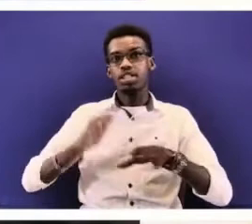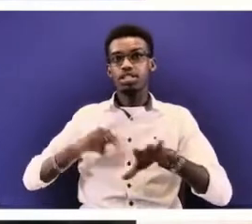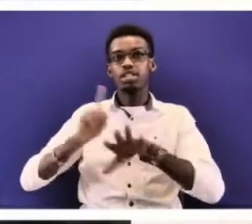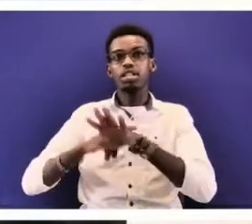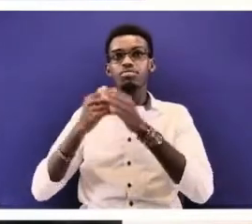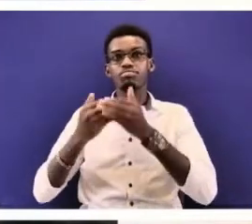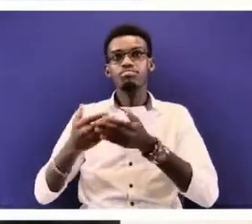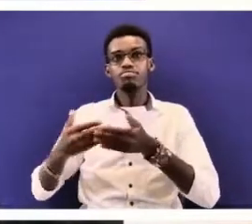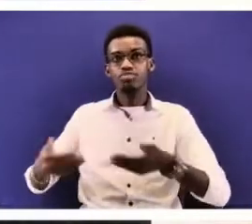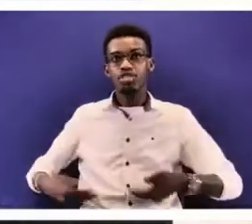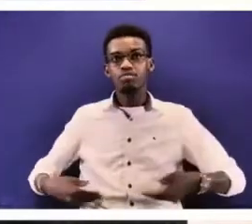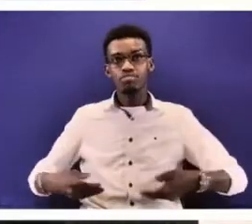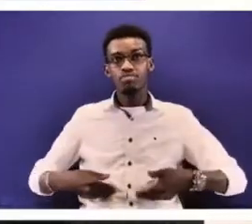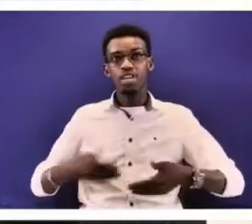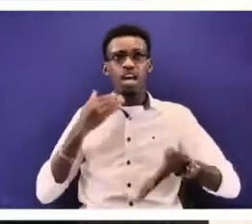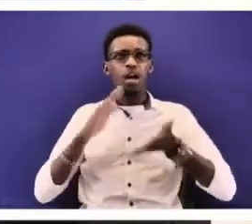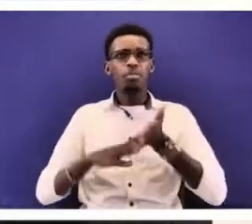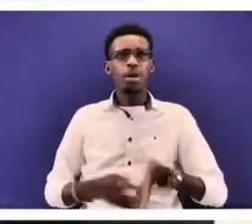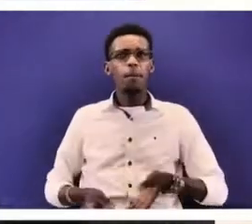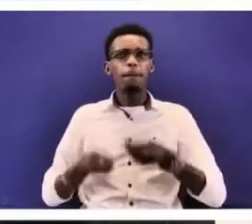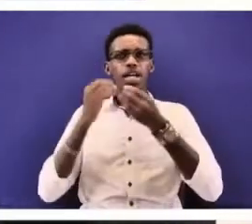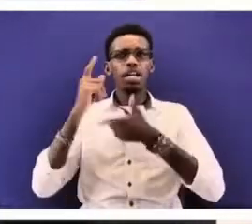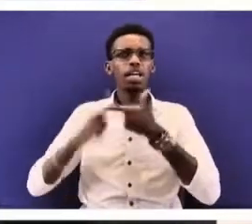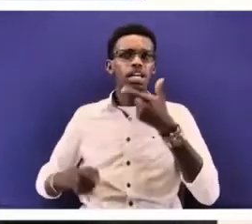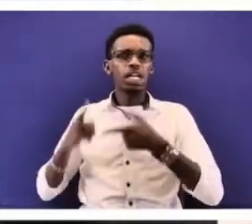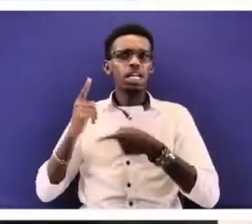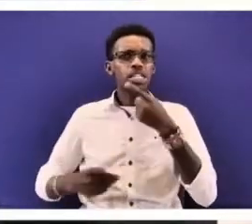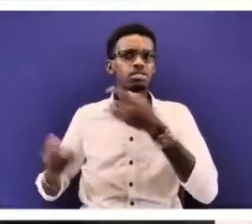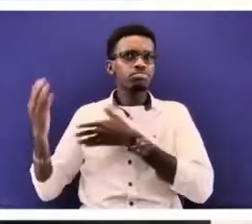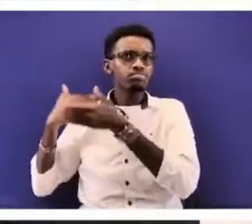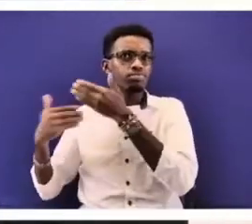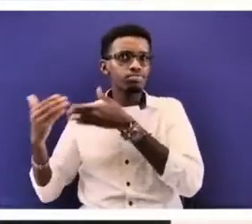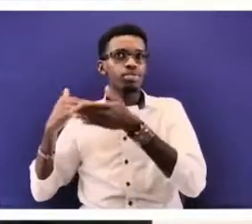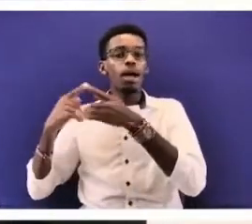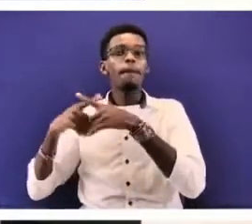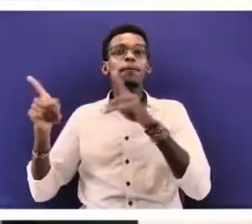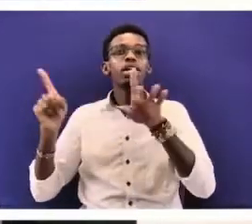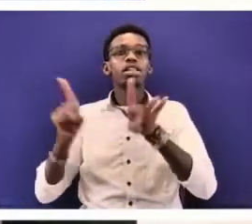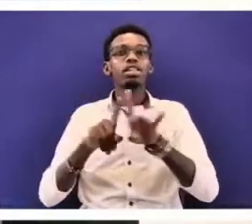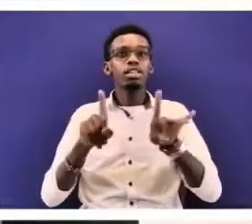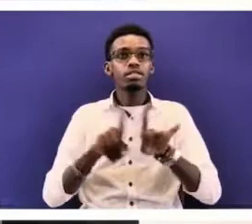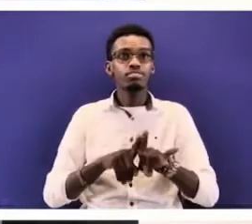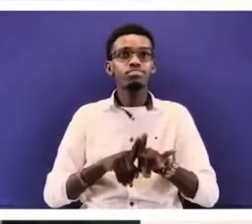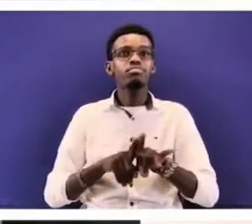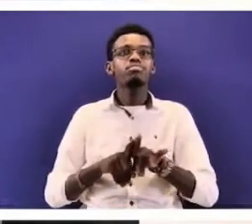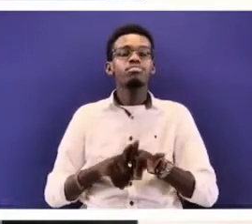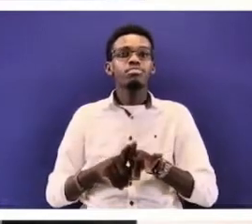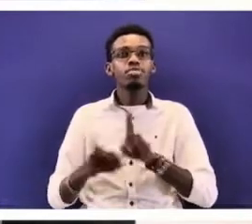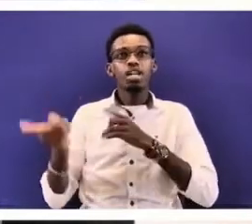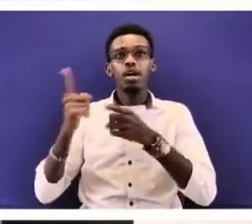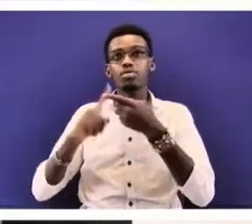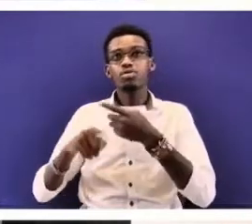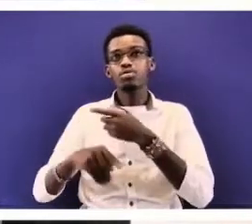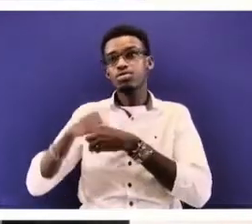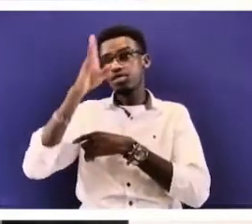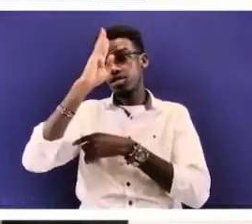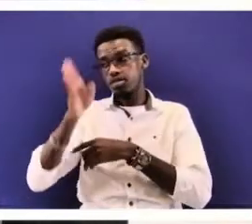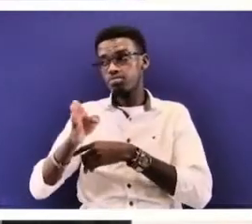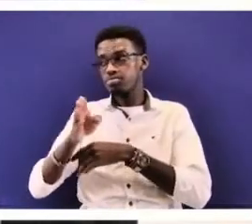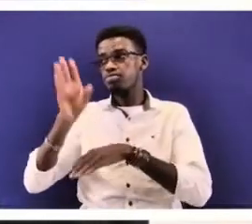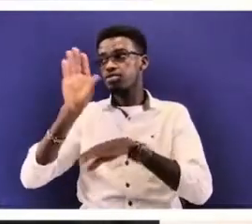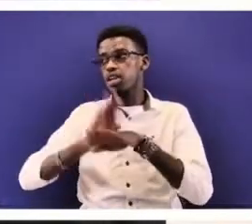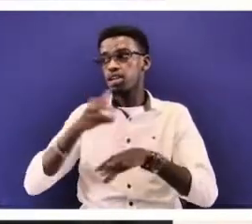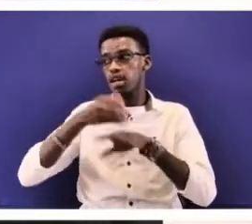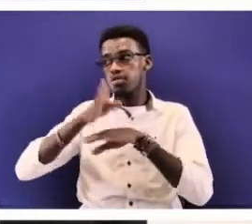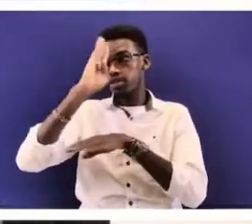child. It might be many years ago. And you come to church Sunday after Sunday. But